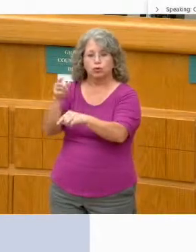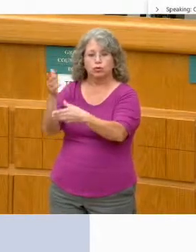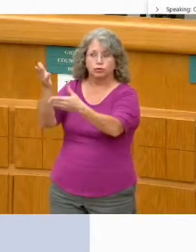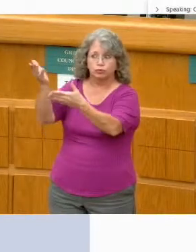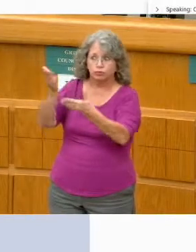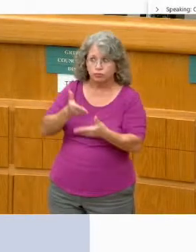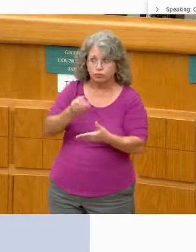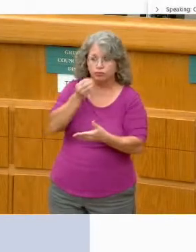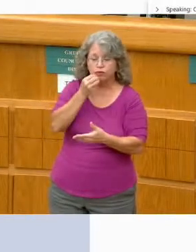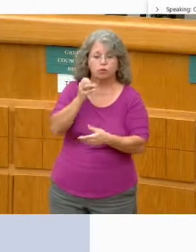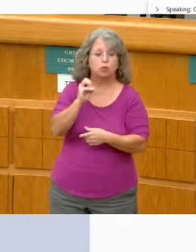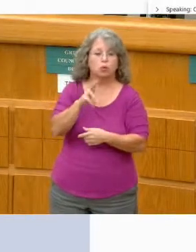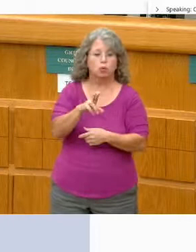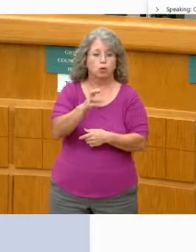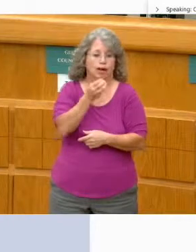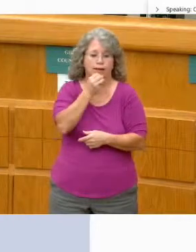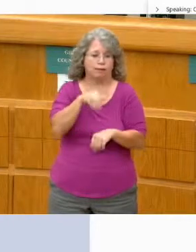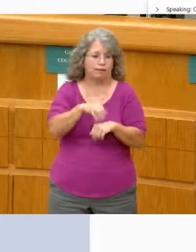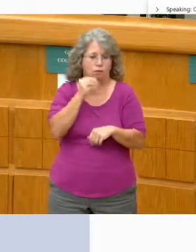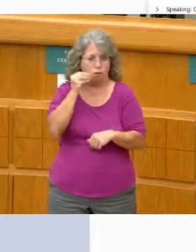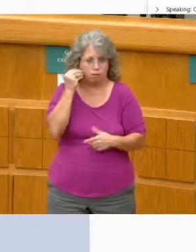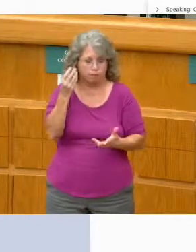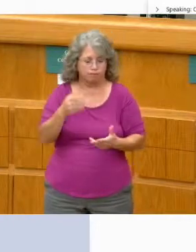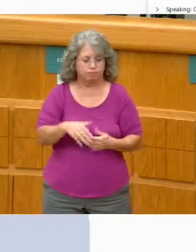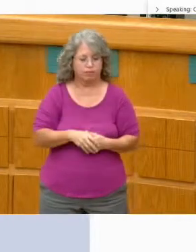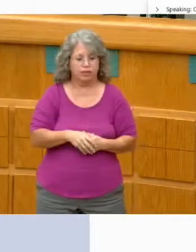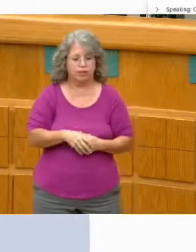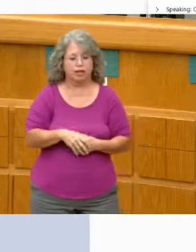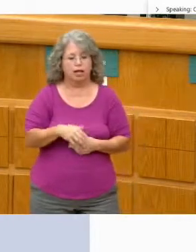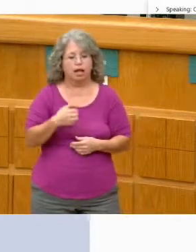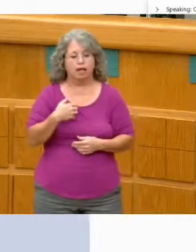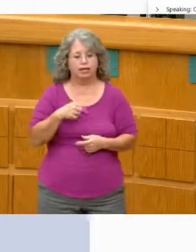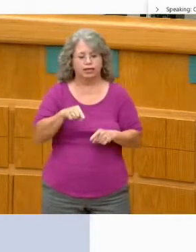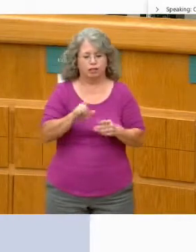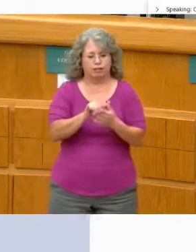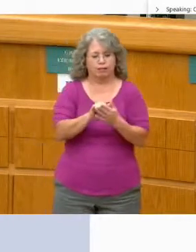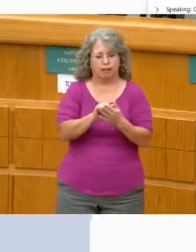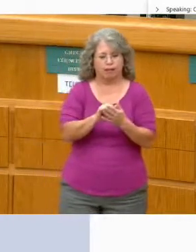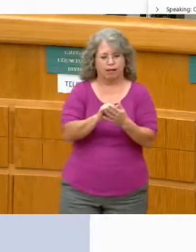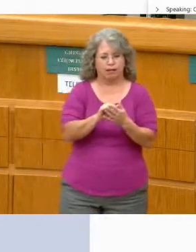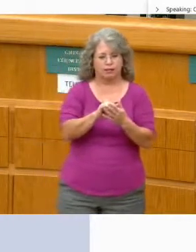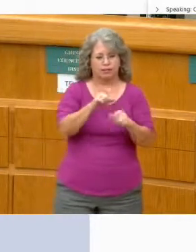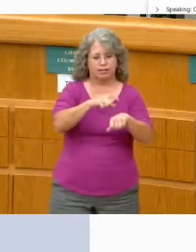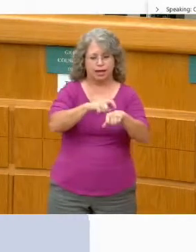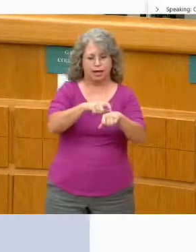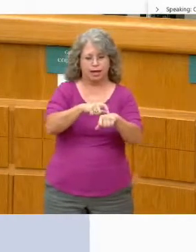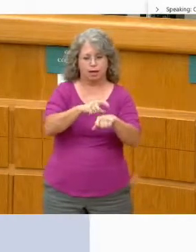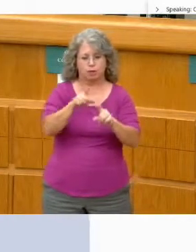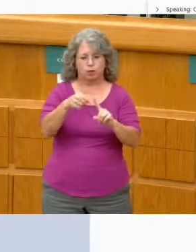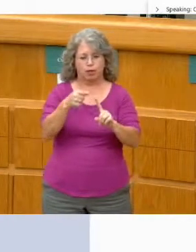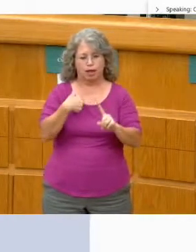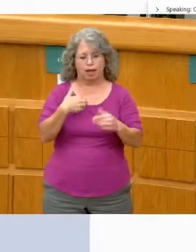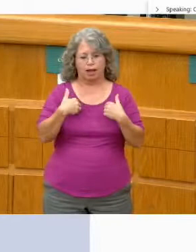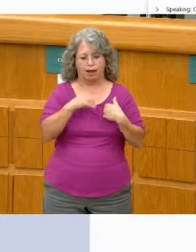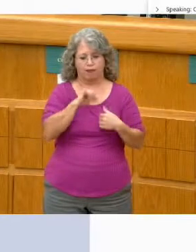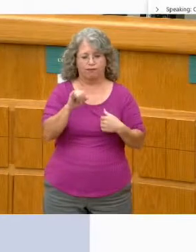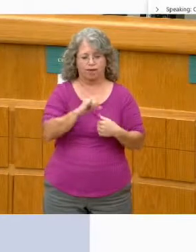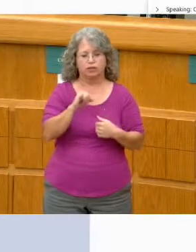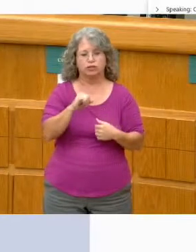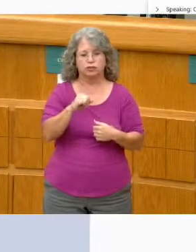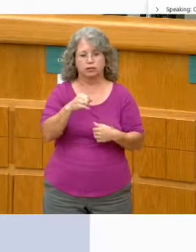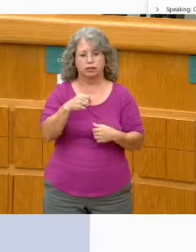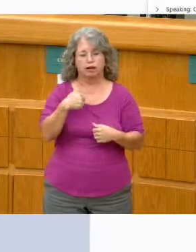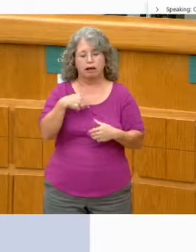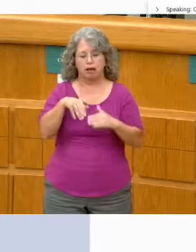and eating and drinking at home. And curbside pickup, I had 2 trips during the time where I was probably